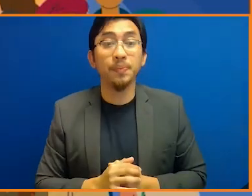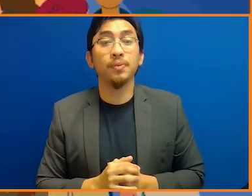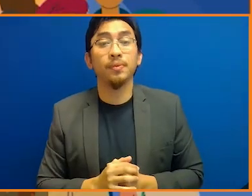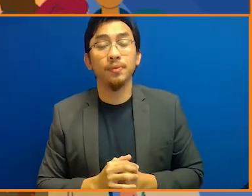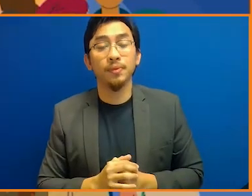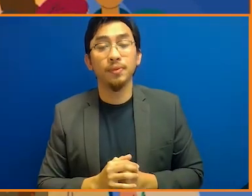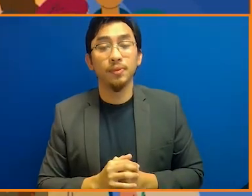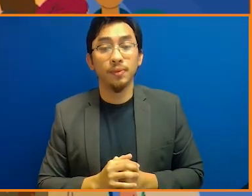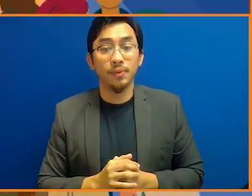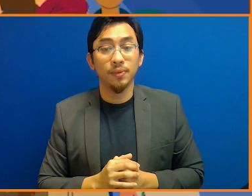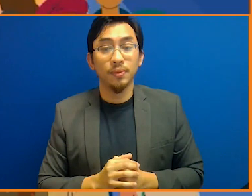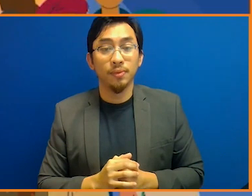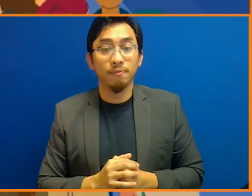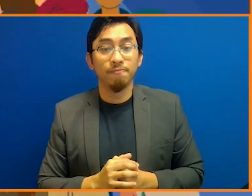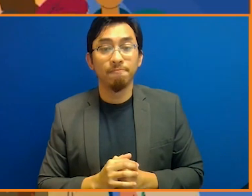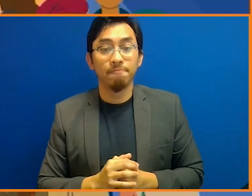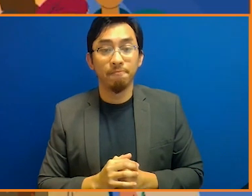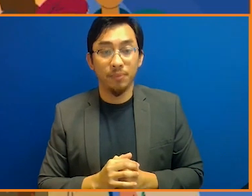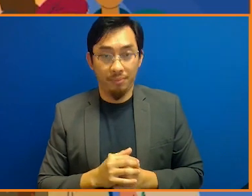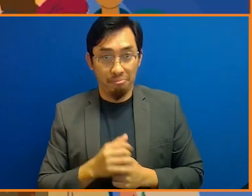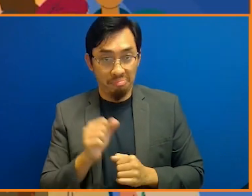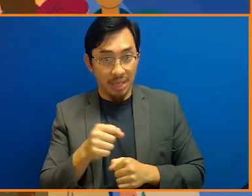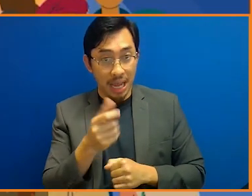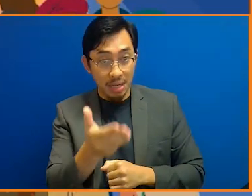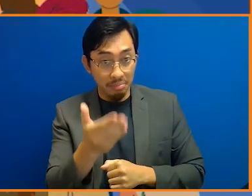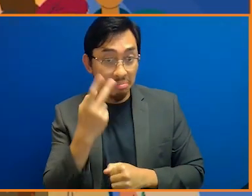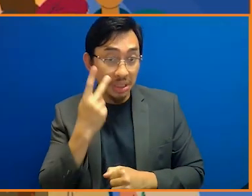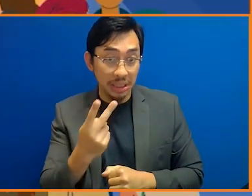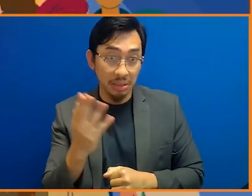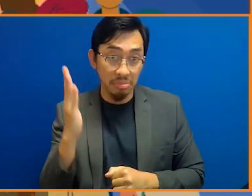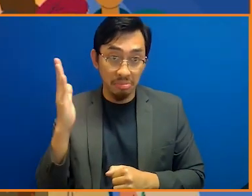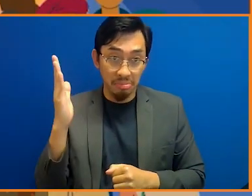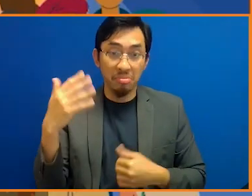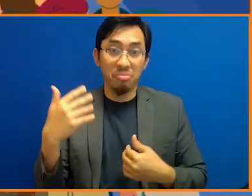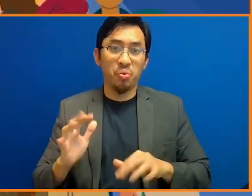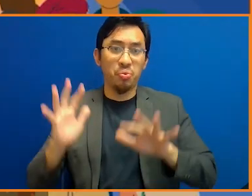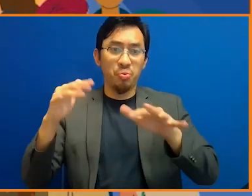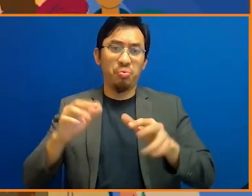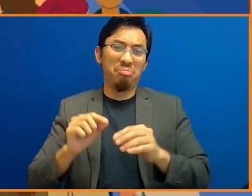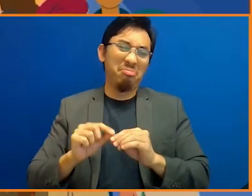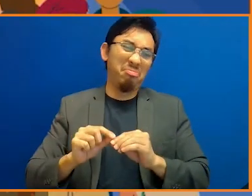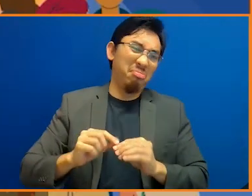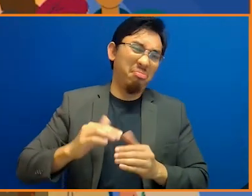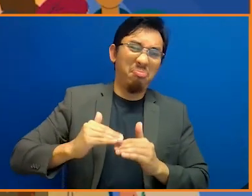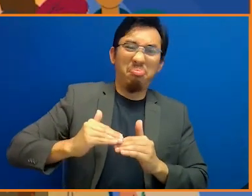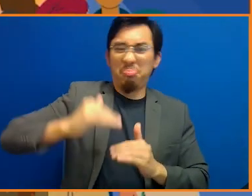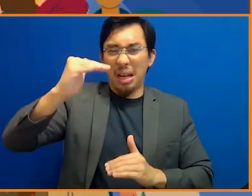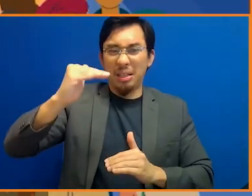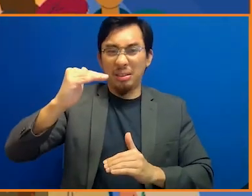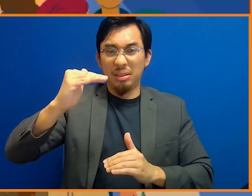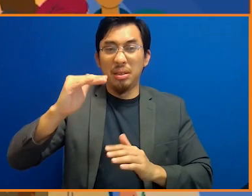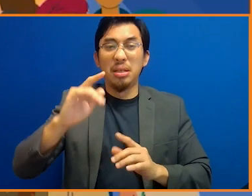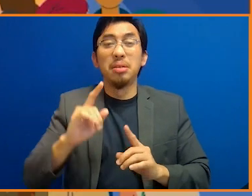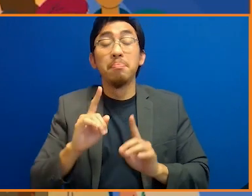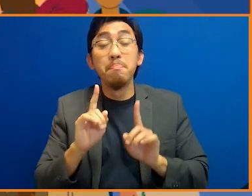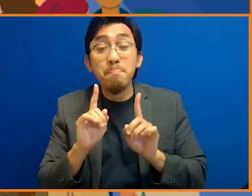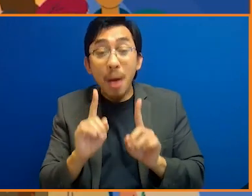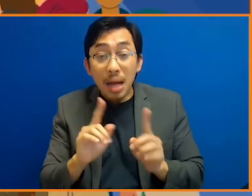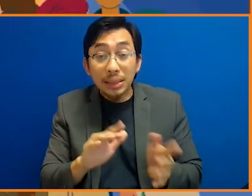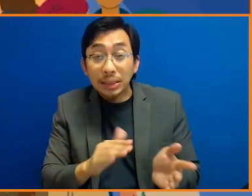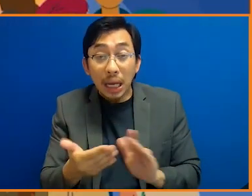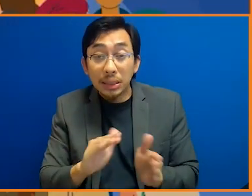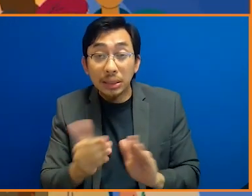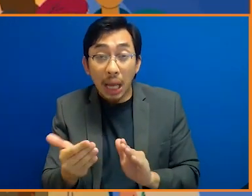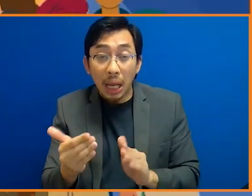of previous tsunami, you can see that in some case even the tsunami was high, but the